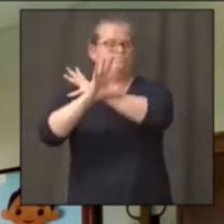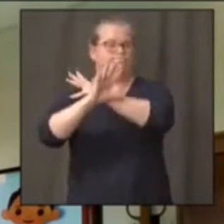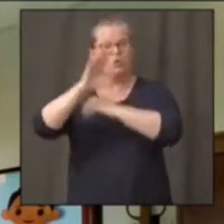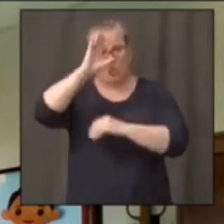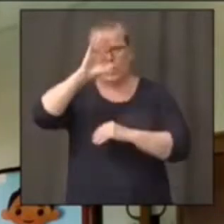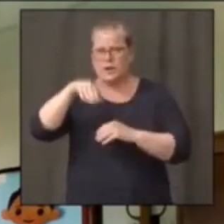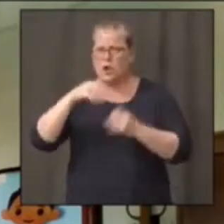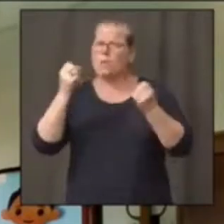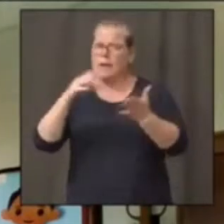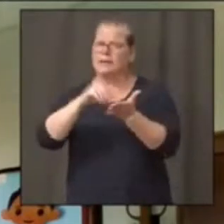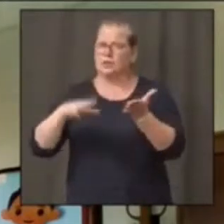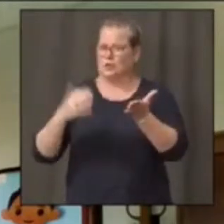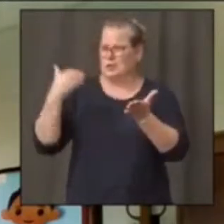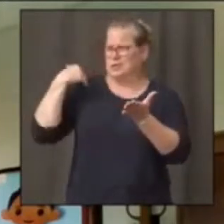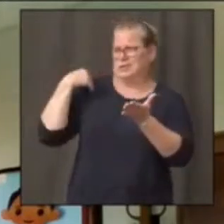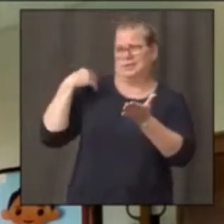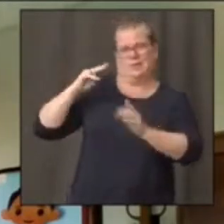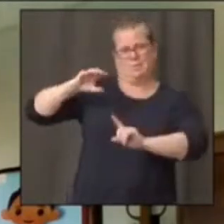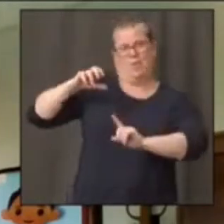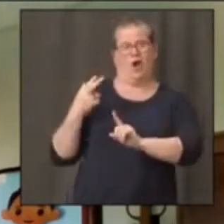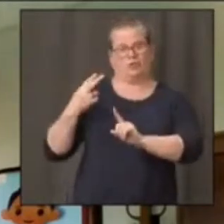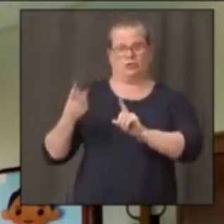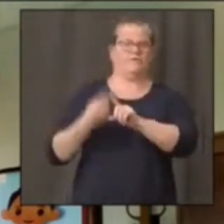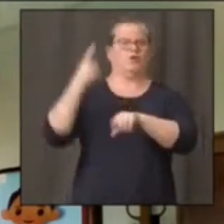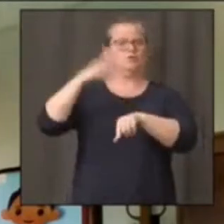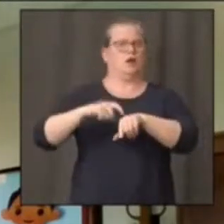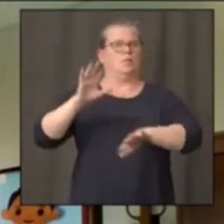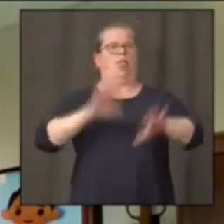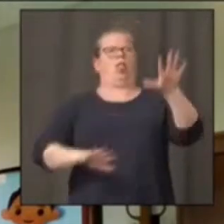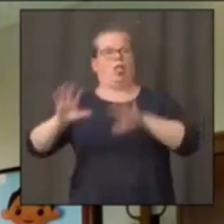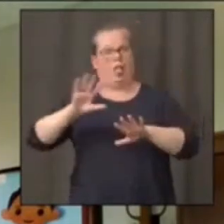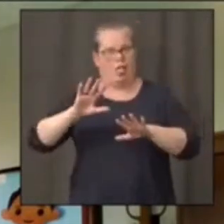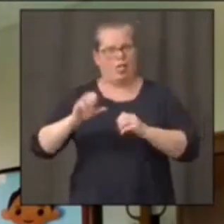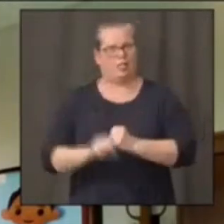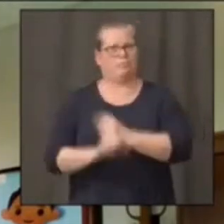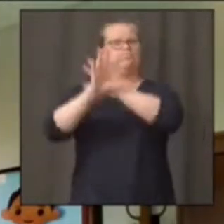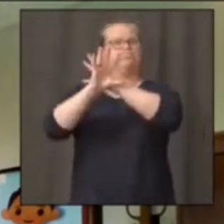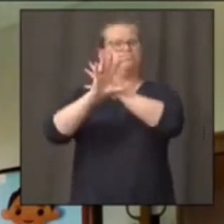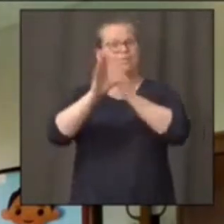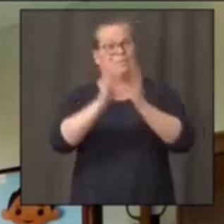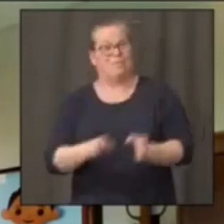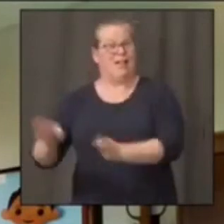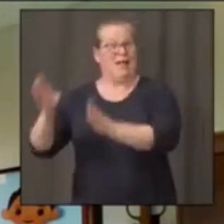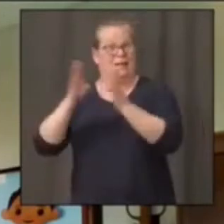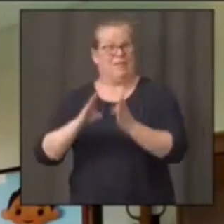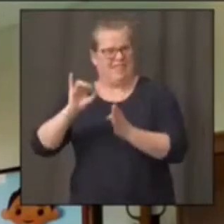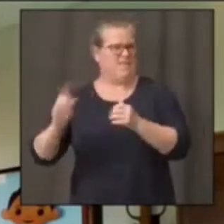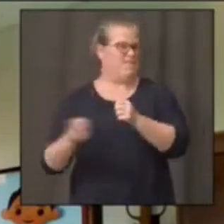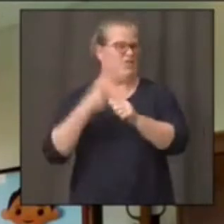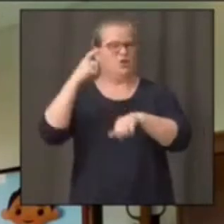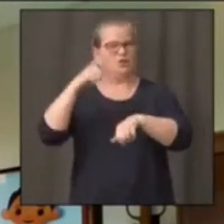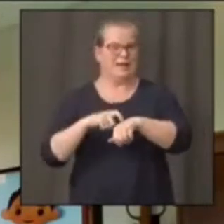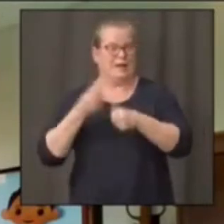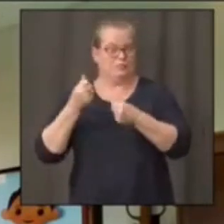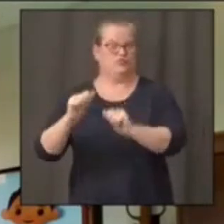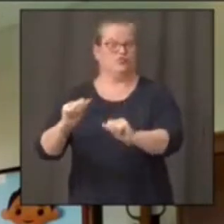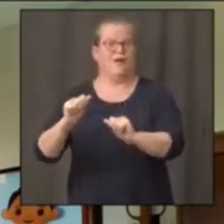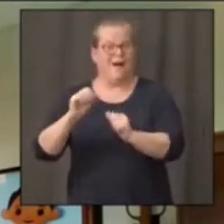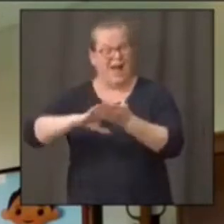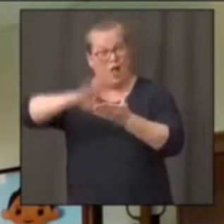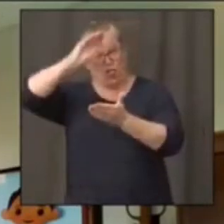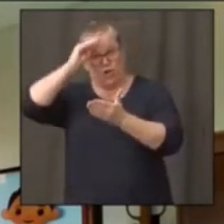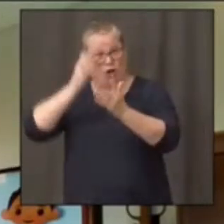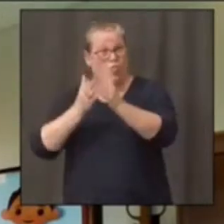the last 3 months. We hope that the second round of it, all the work that's been done to plan it, will result in a better remote